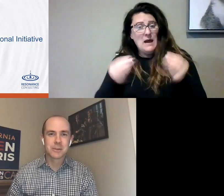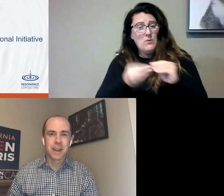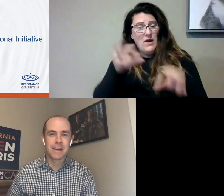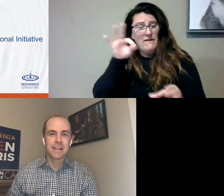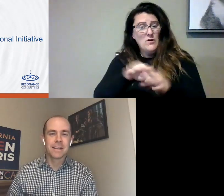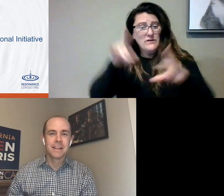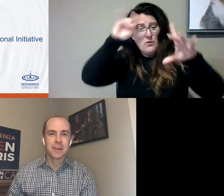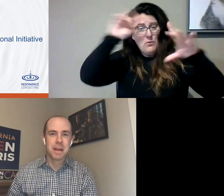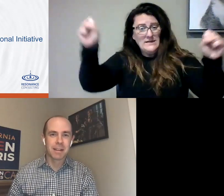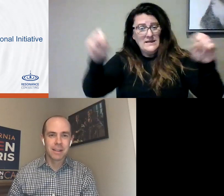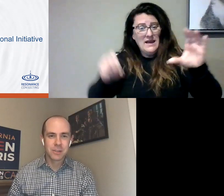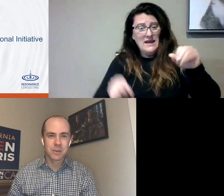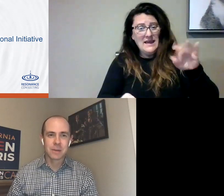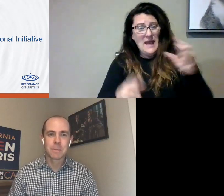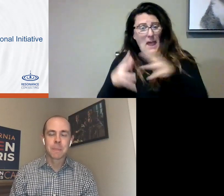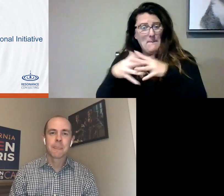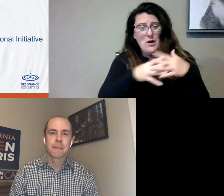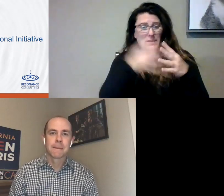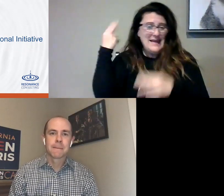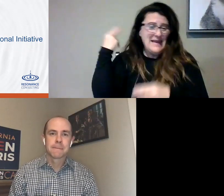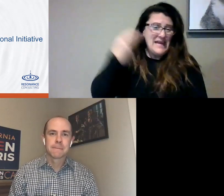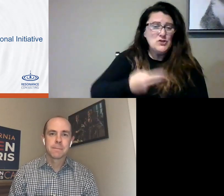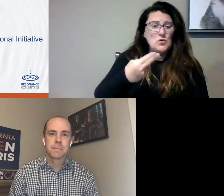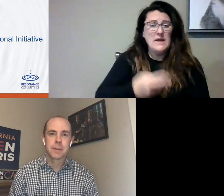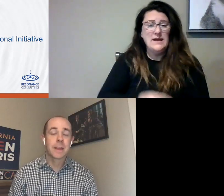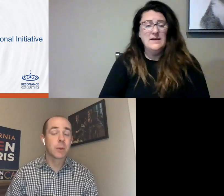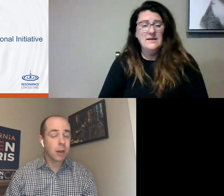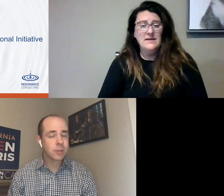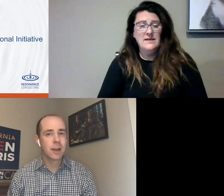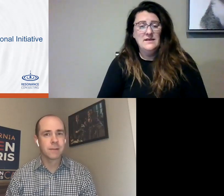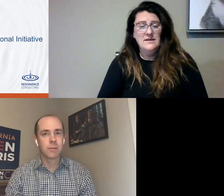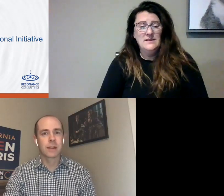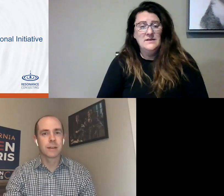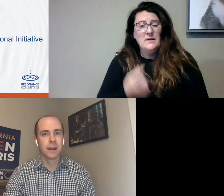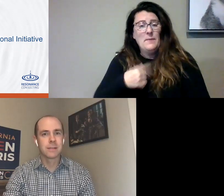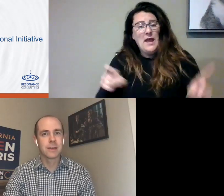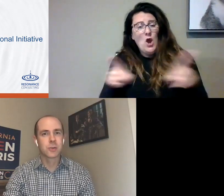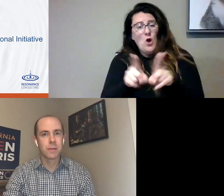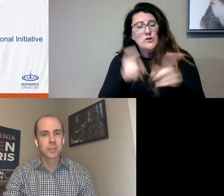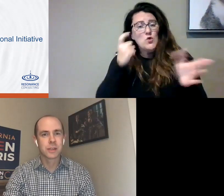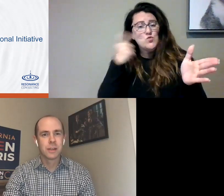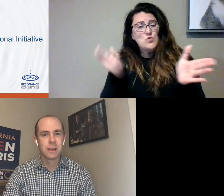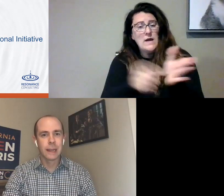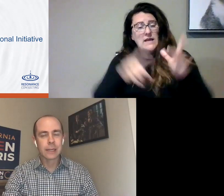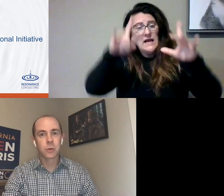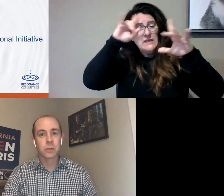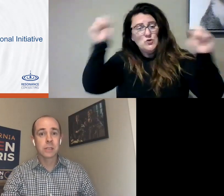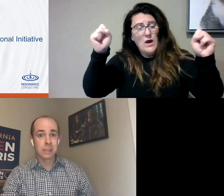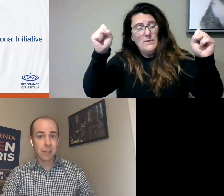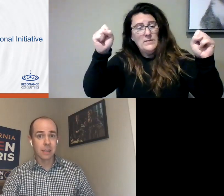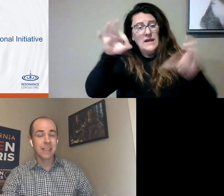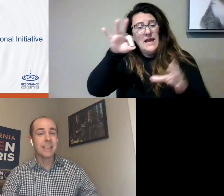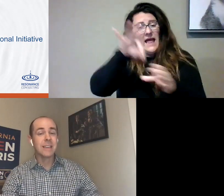a presidential candidate in American history. But I think we also have to recognize that Trump's